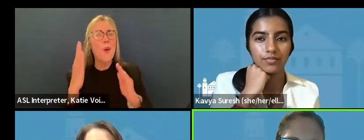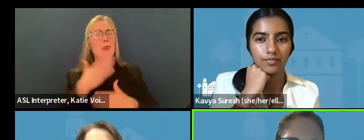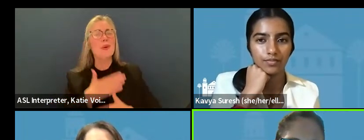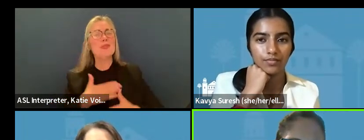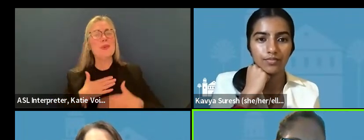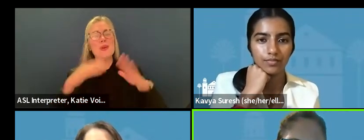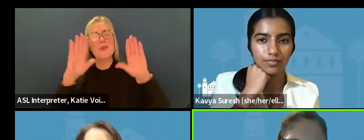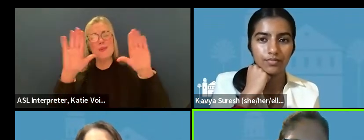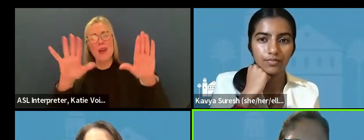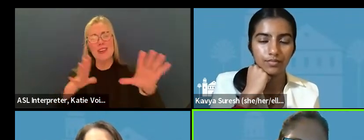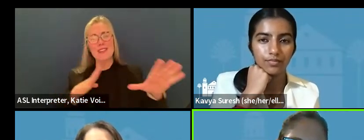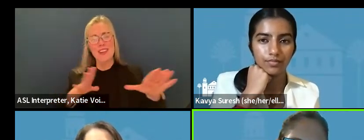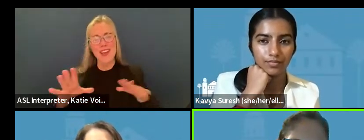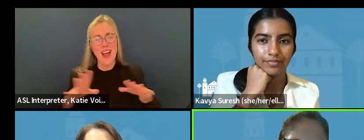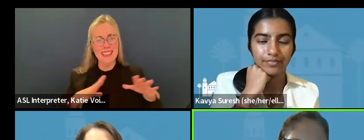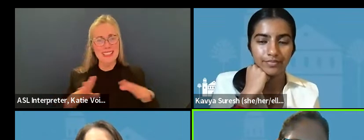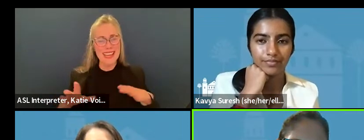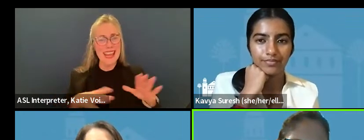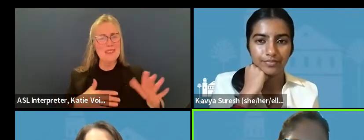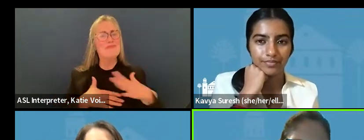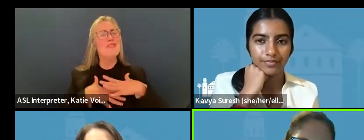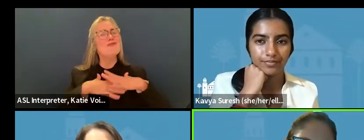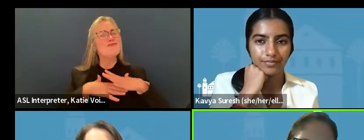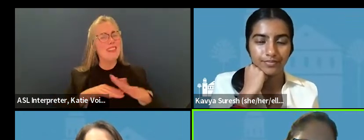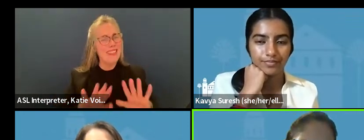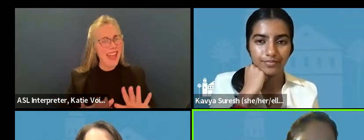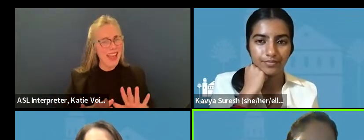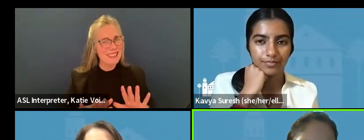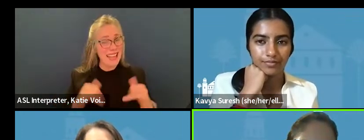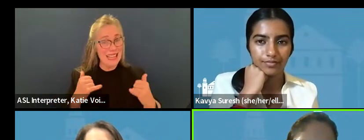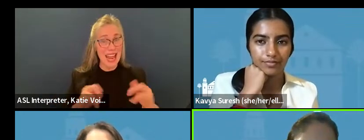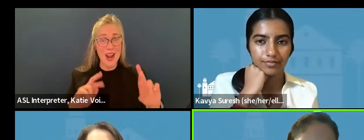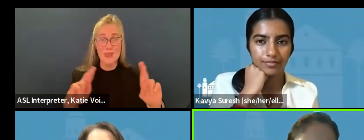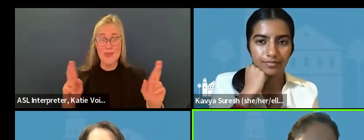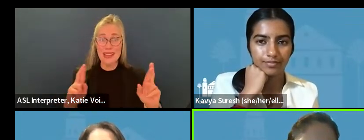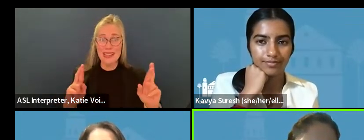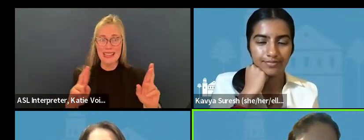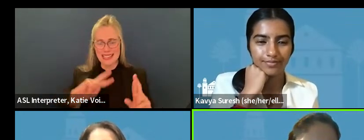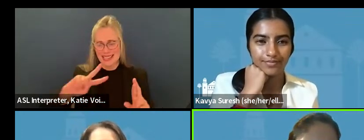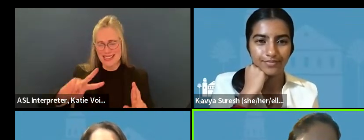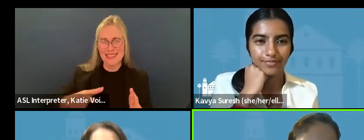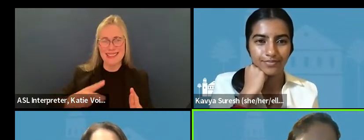second half of the school year. So welcome everyone, and let's get to it.